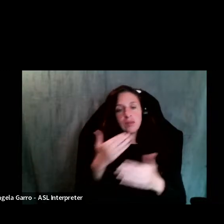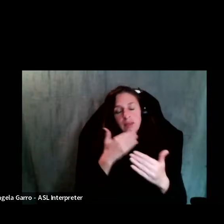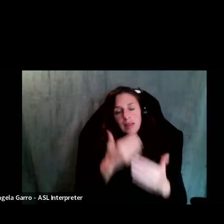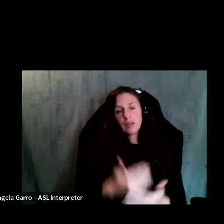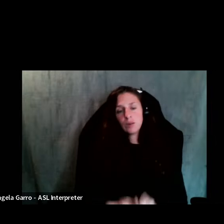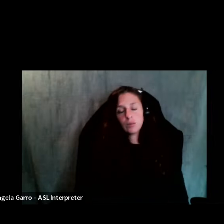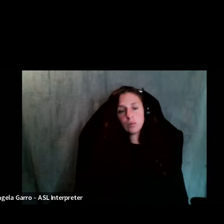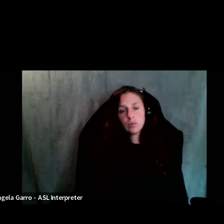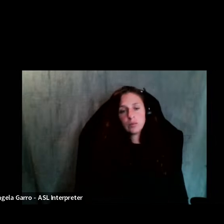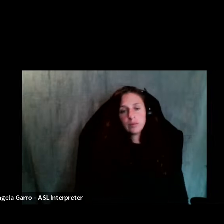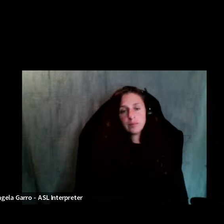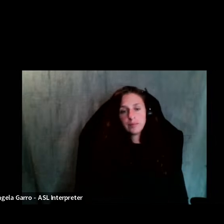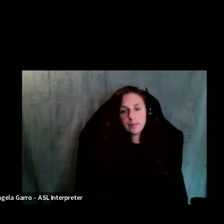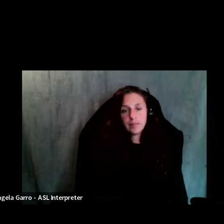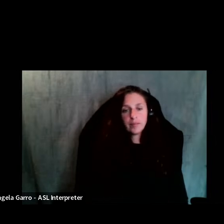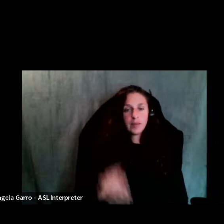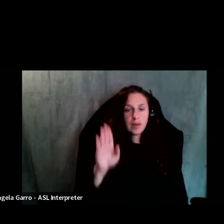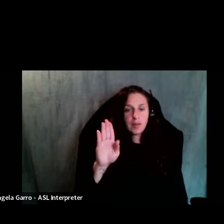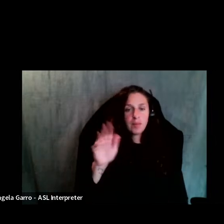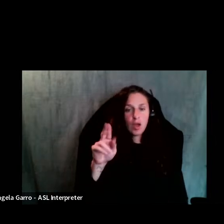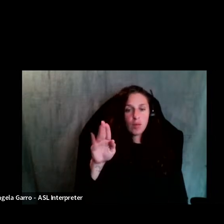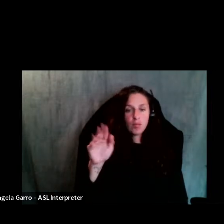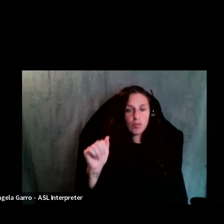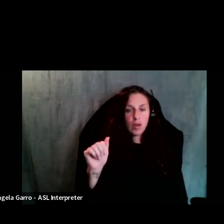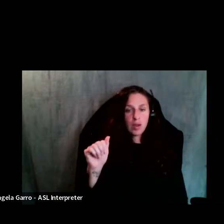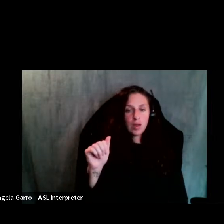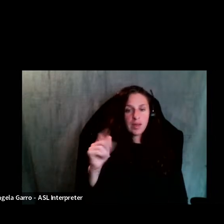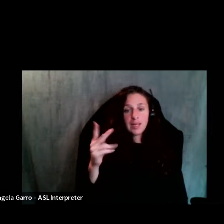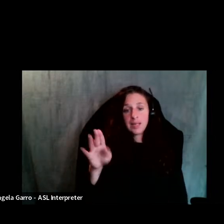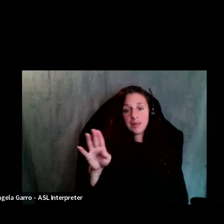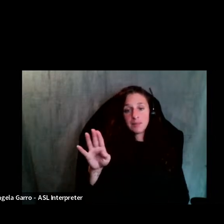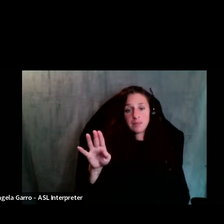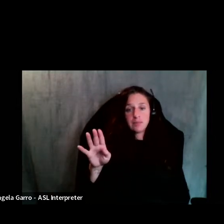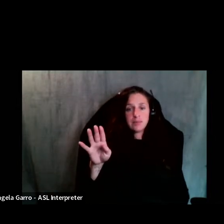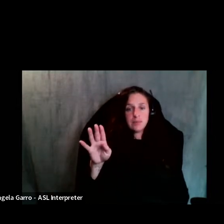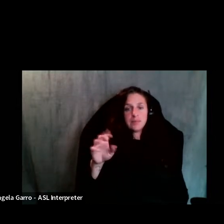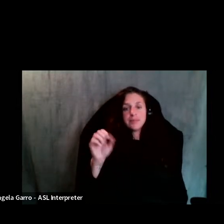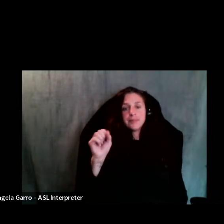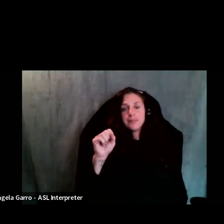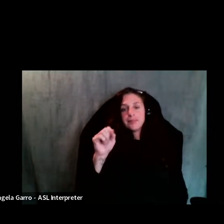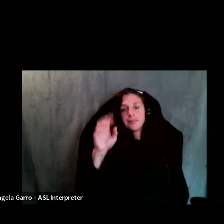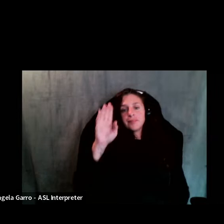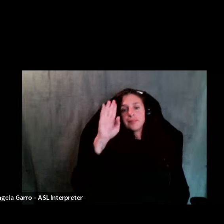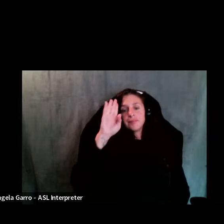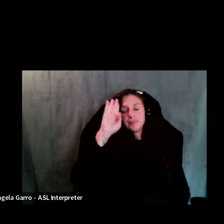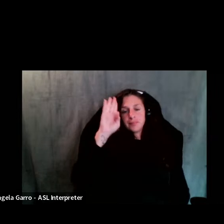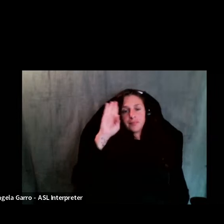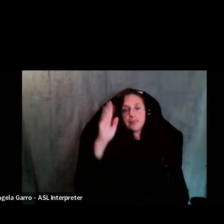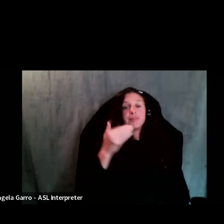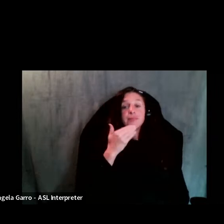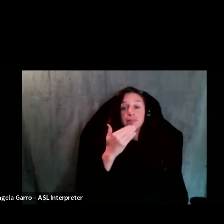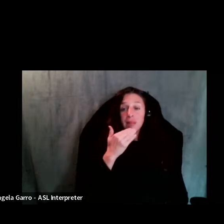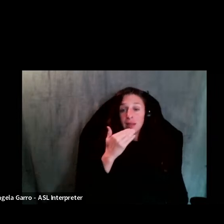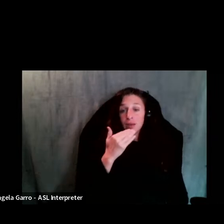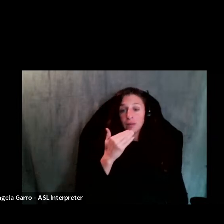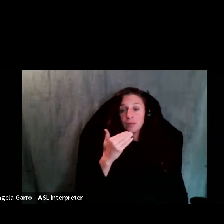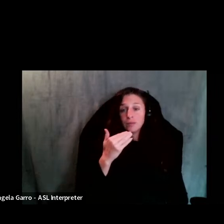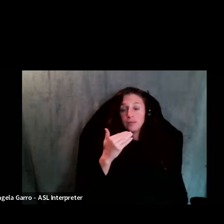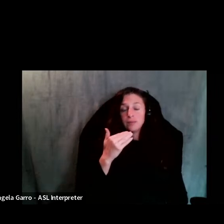Next speaker. Barbara. KB is the last initials. Yes, Barbara? hi. Go ahead. Thank you guys